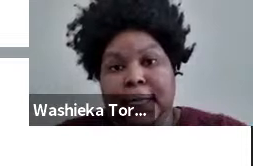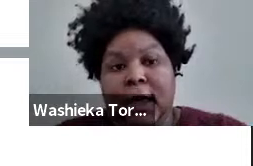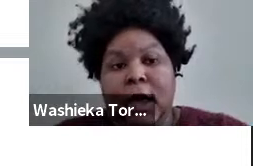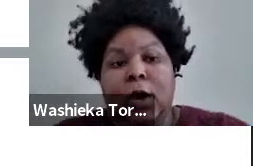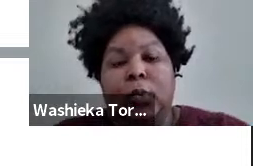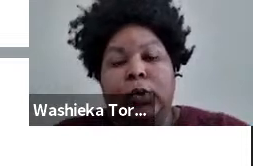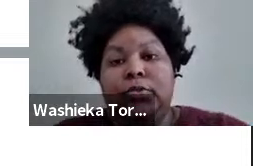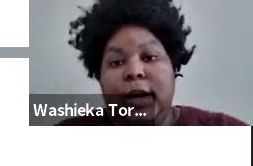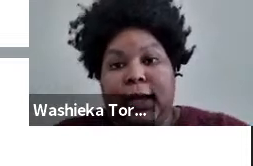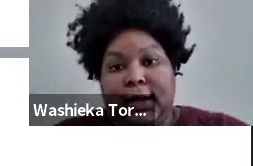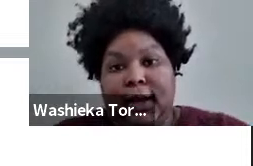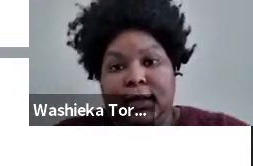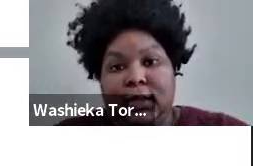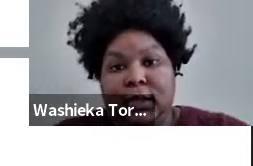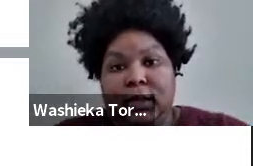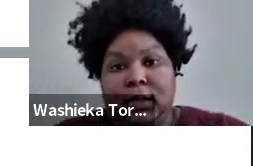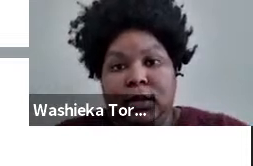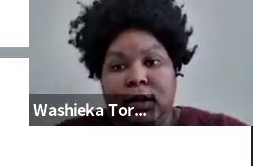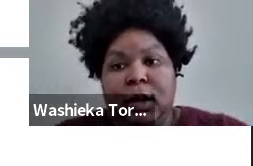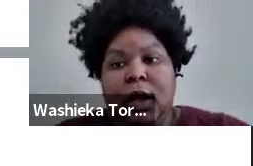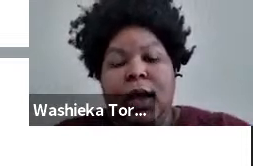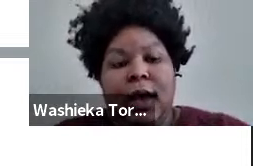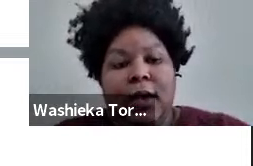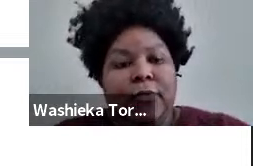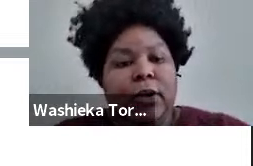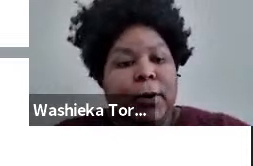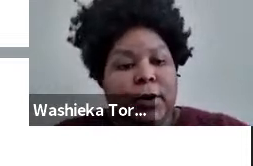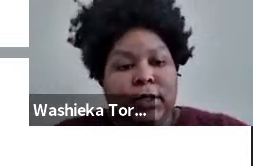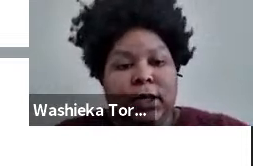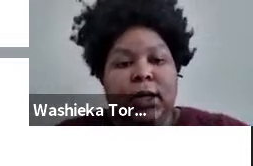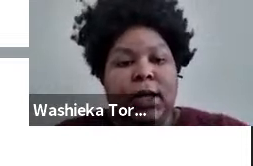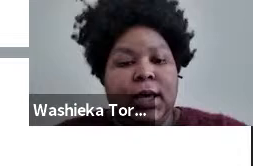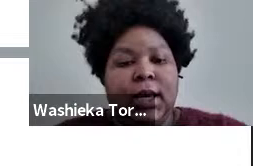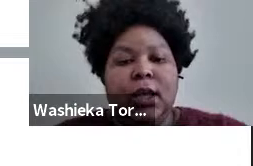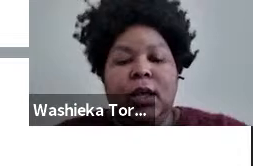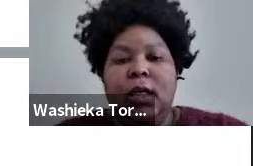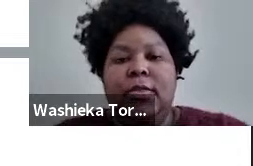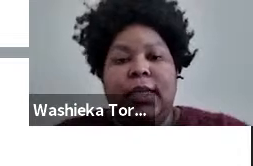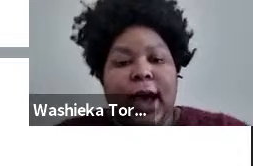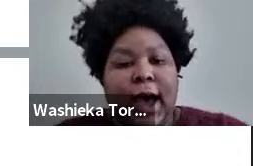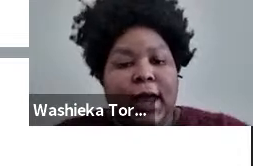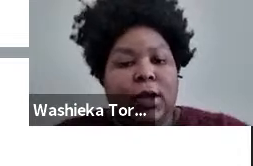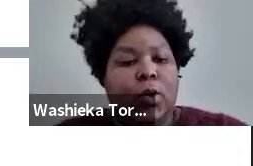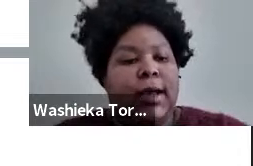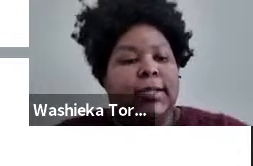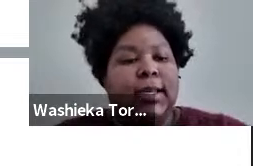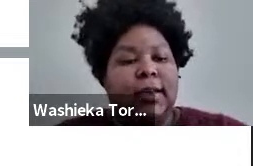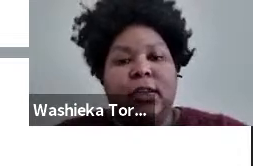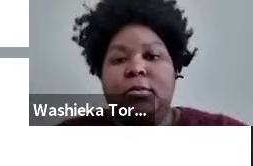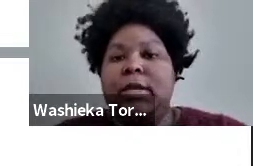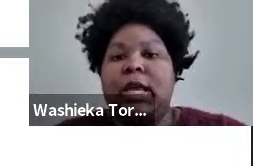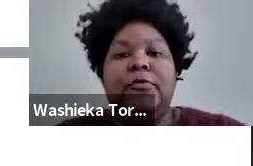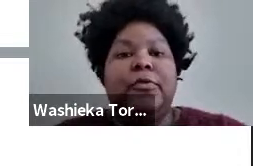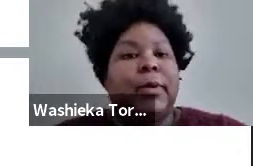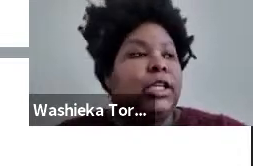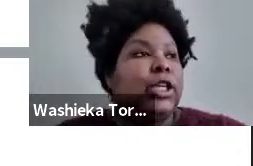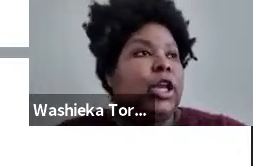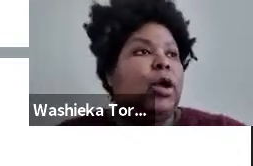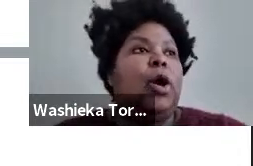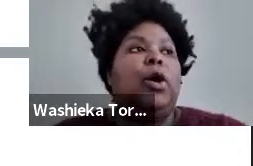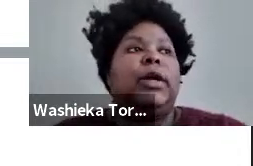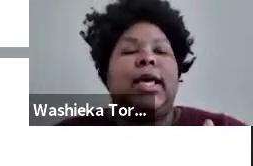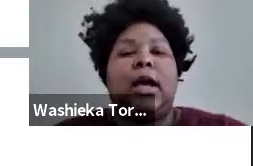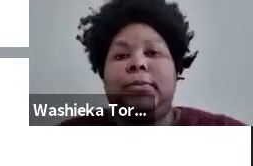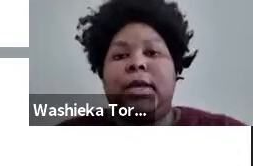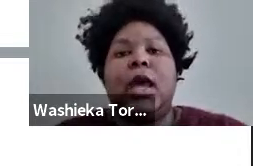guide was recognized. Every person in the guide who has given me